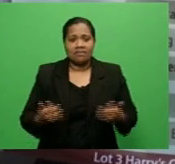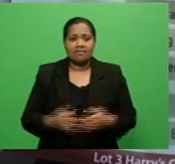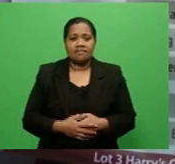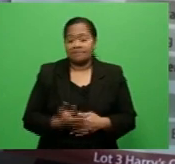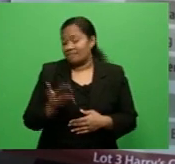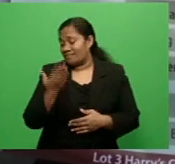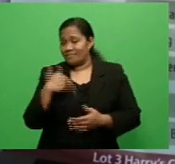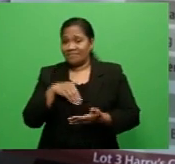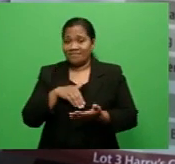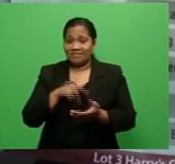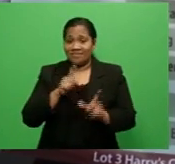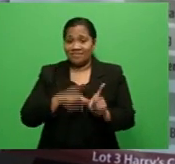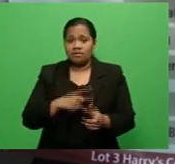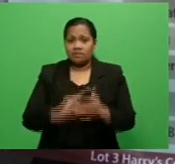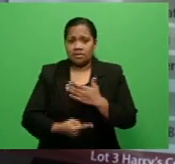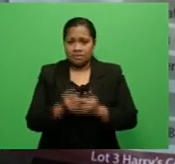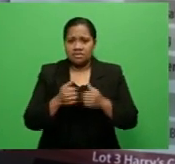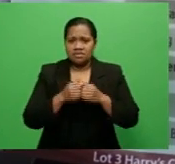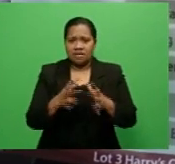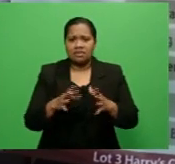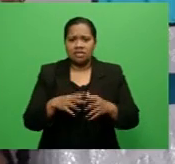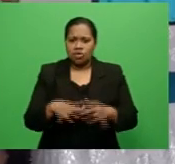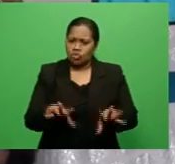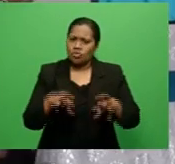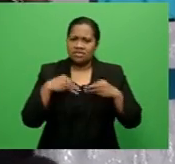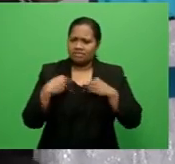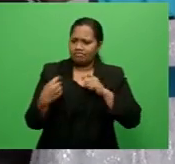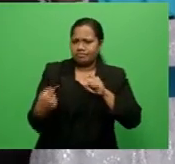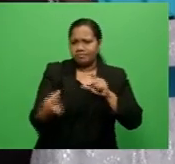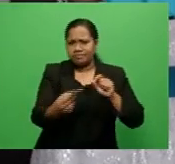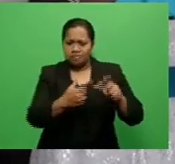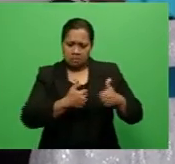year and has been receiving positive feedbacks from people